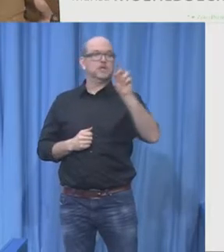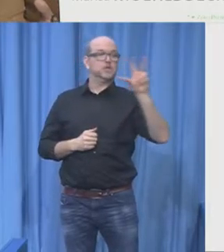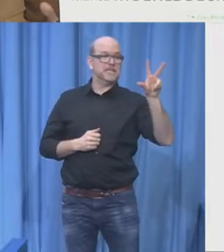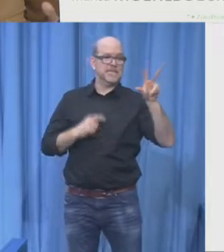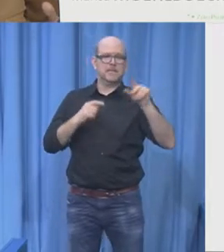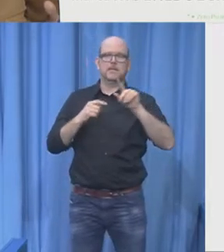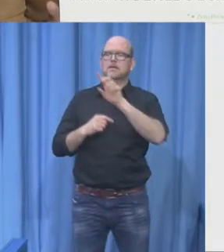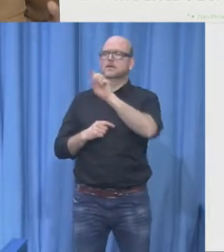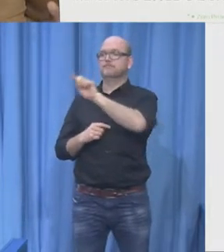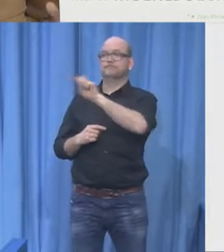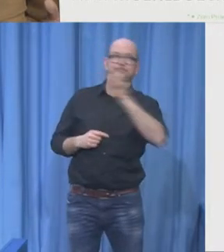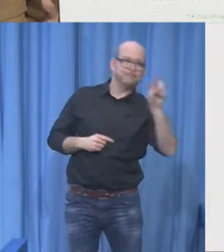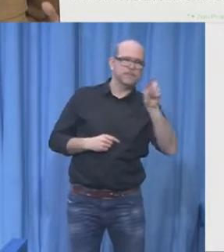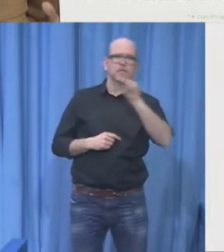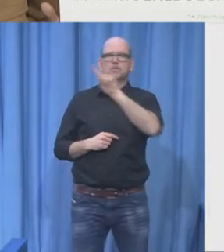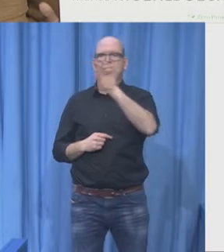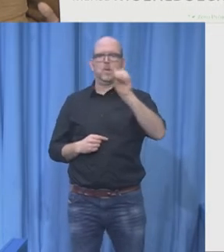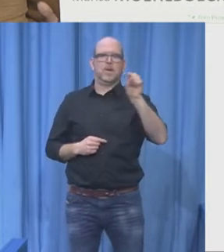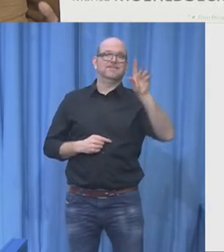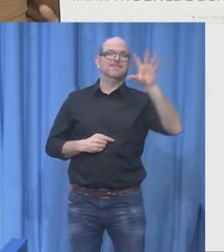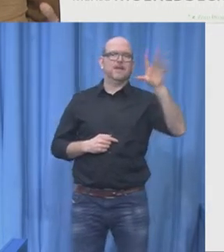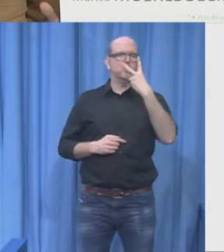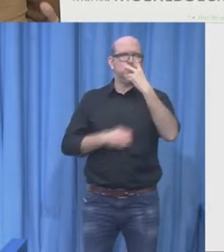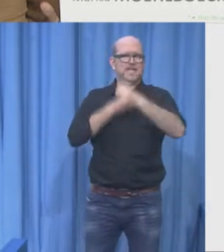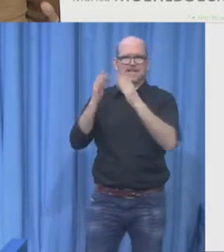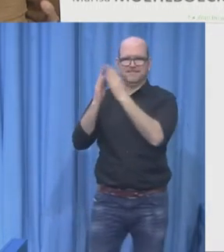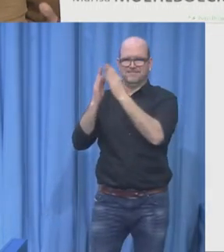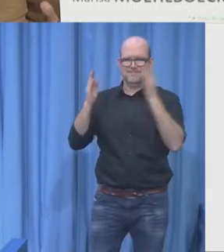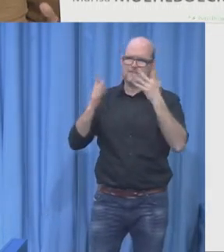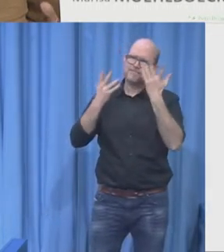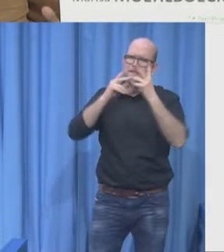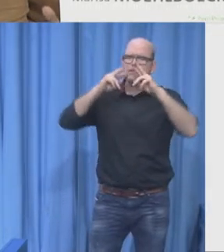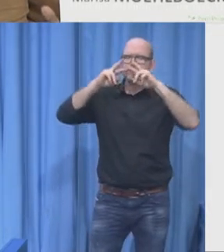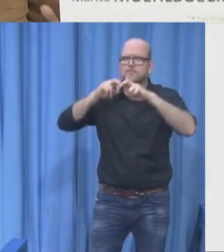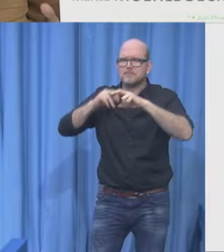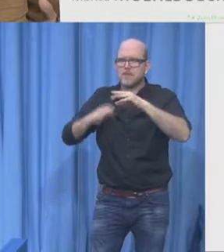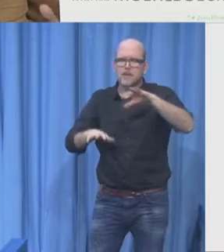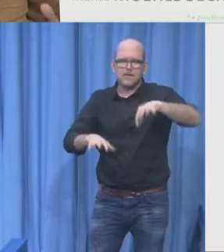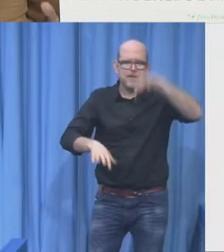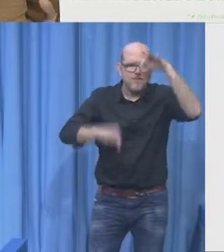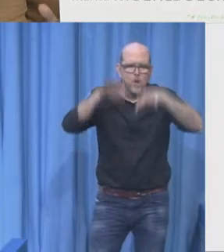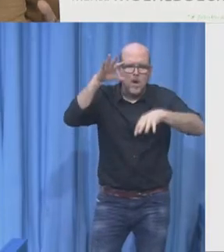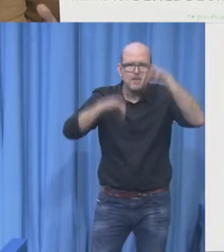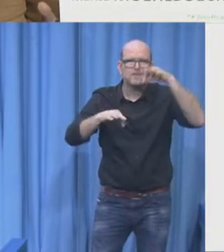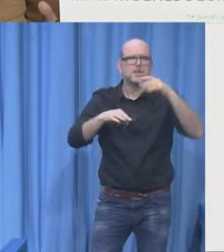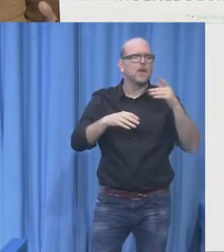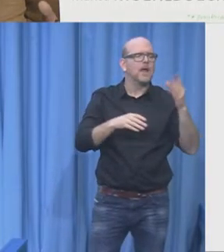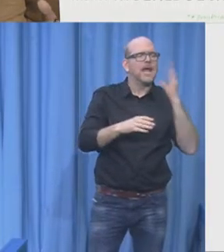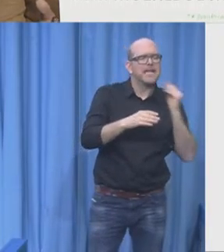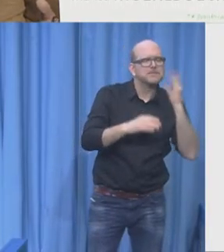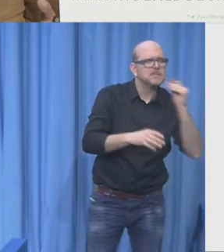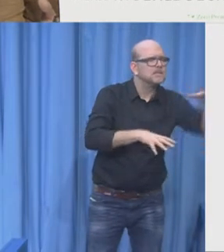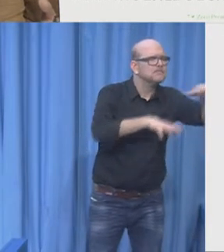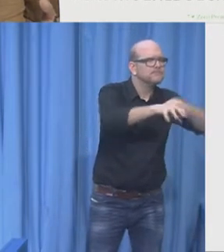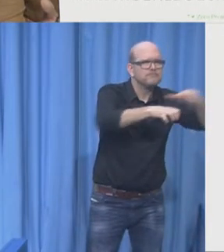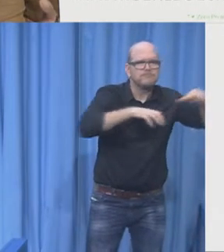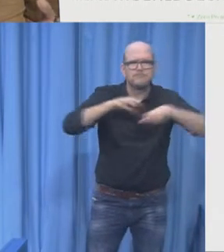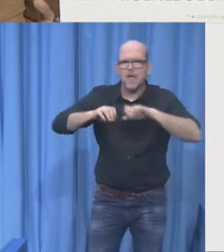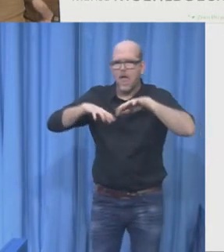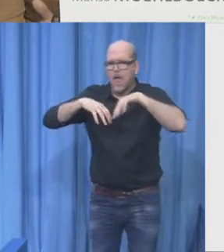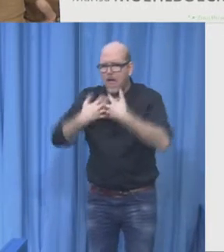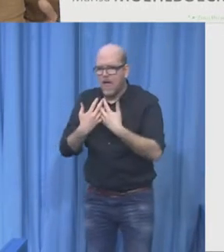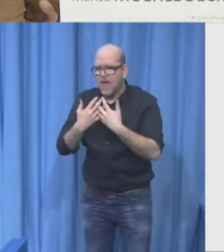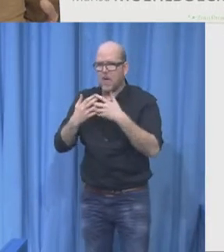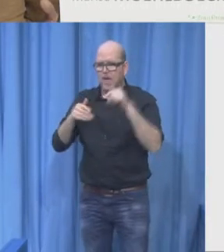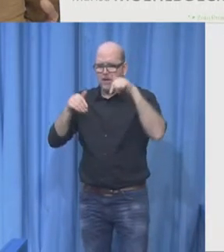evaluation phase. The main question was, how does the model fit into the Austrian market? And at